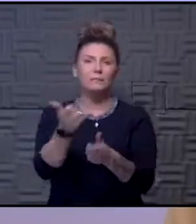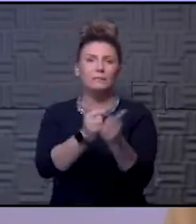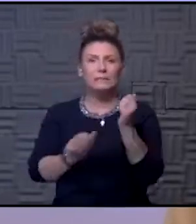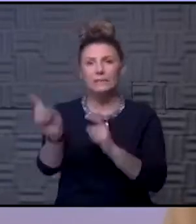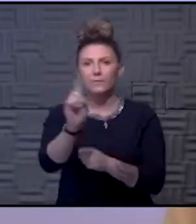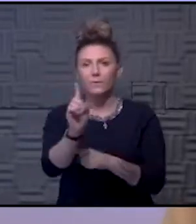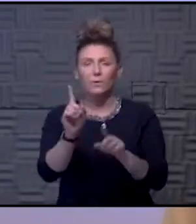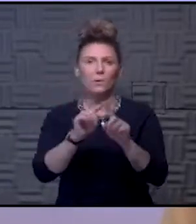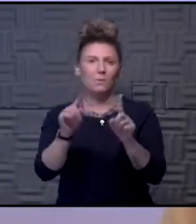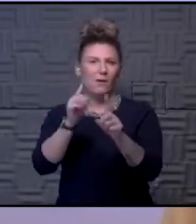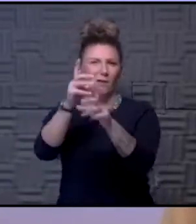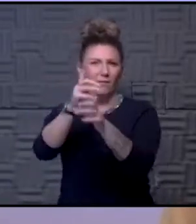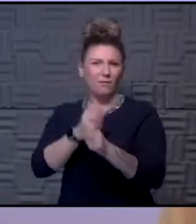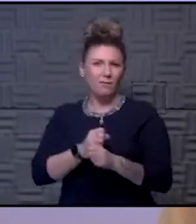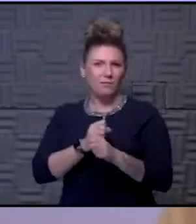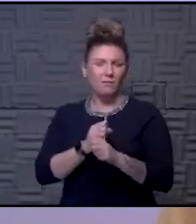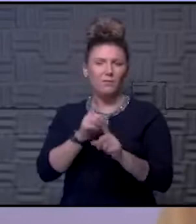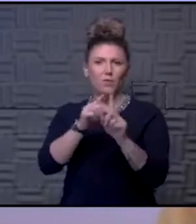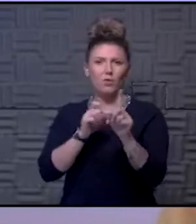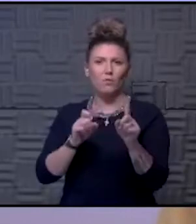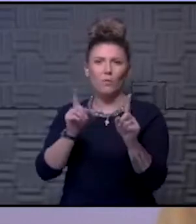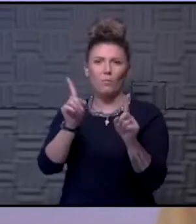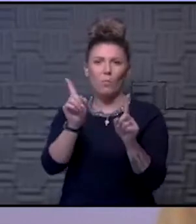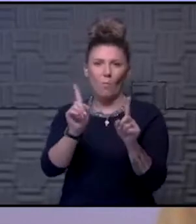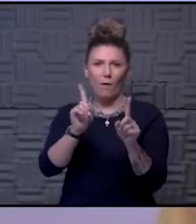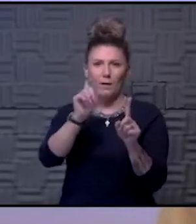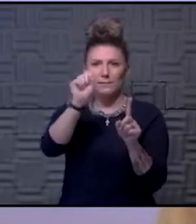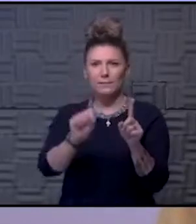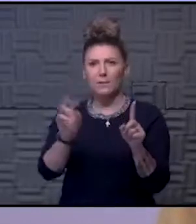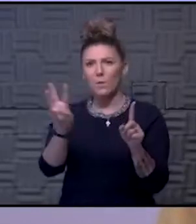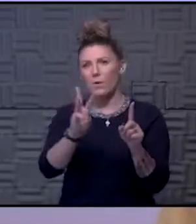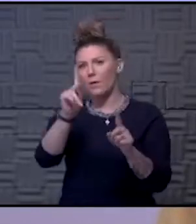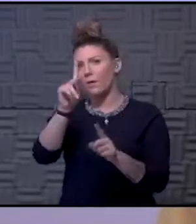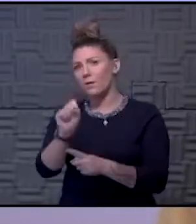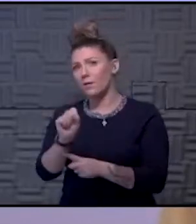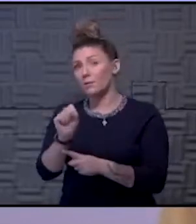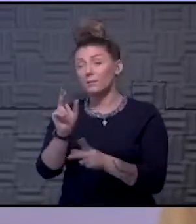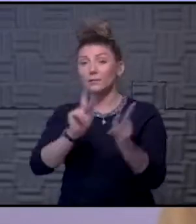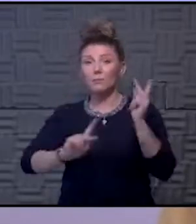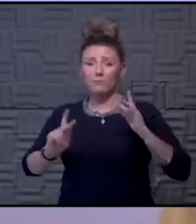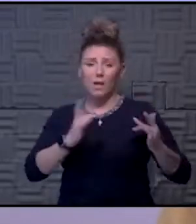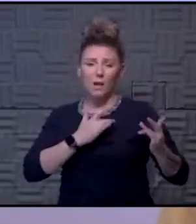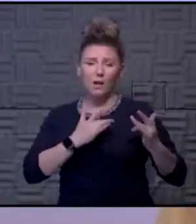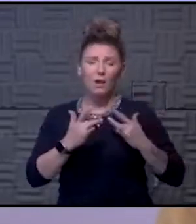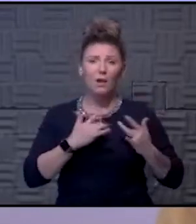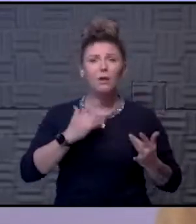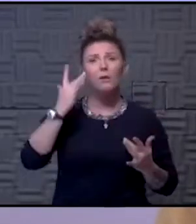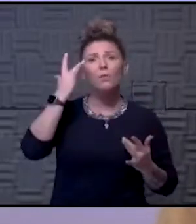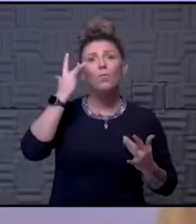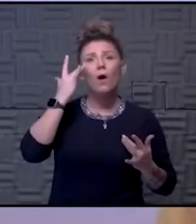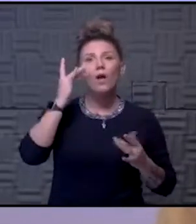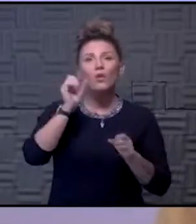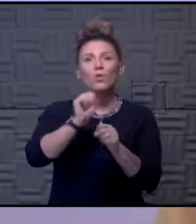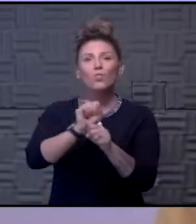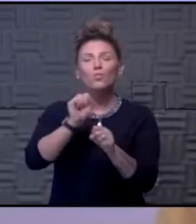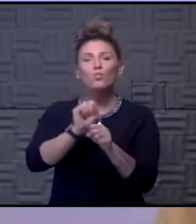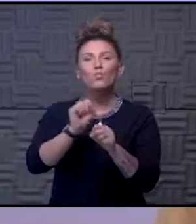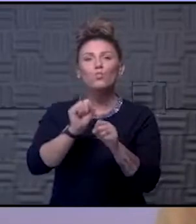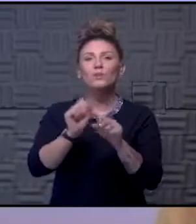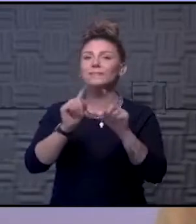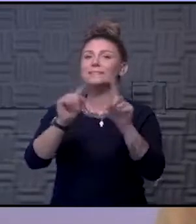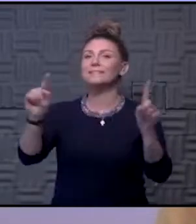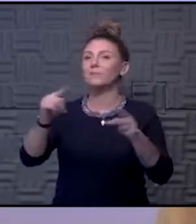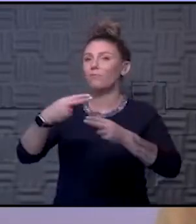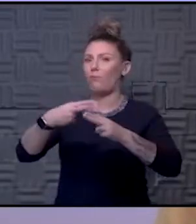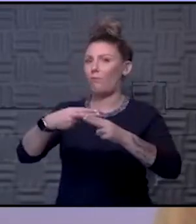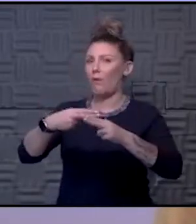we received it from Southwest Kansas. People were concerned because some of them work with a different name.